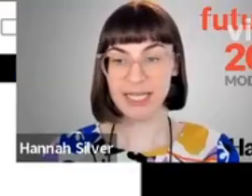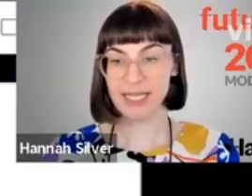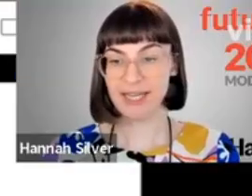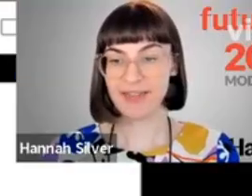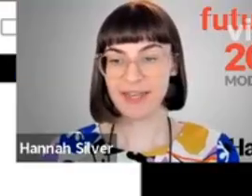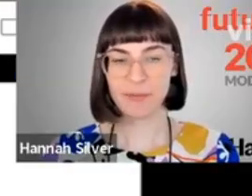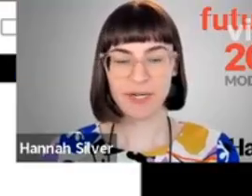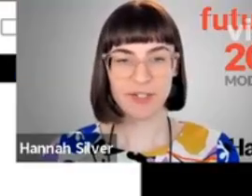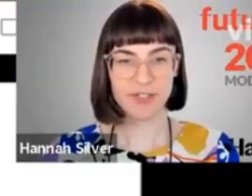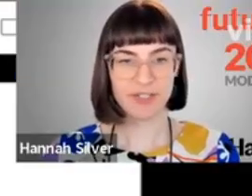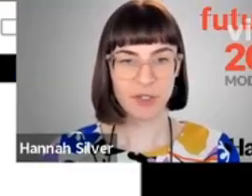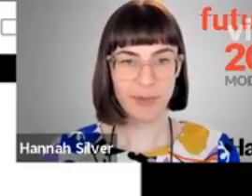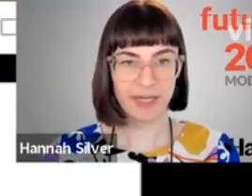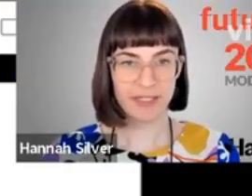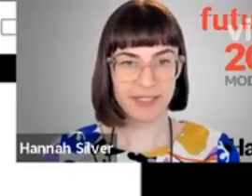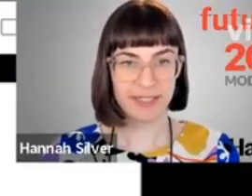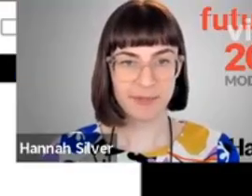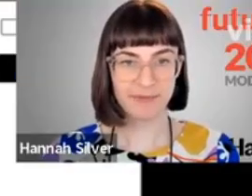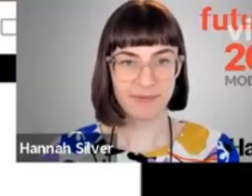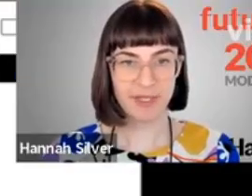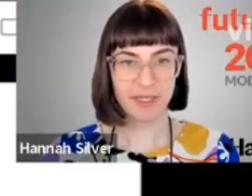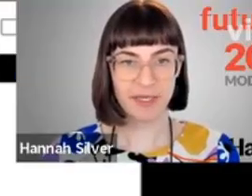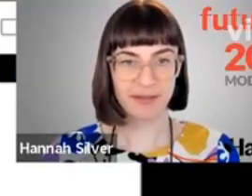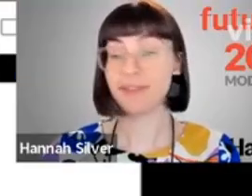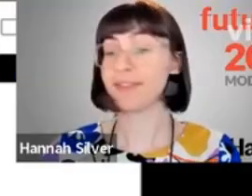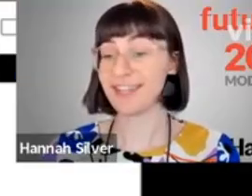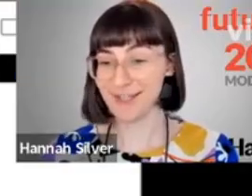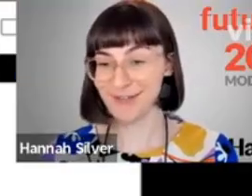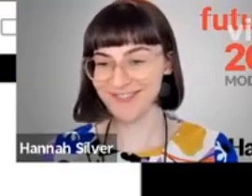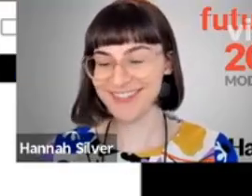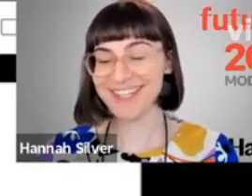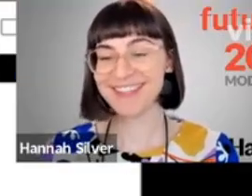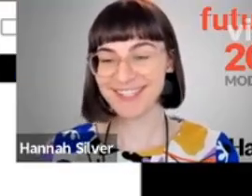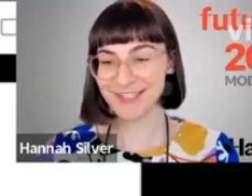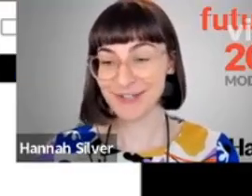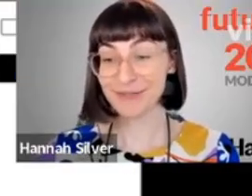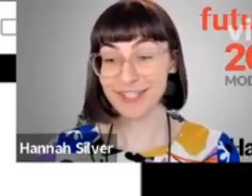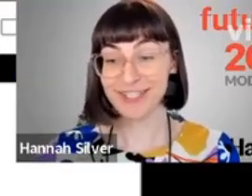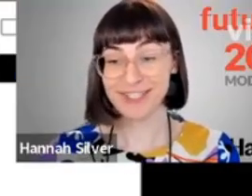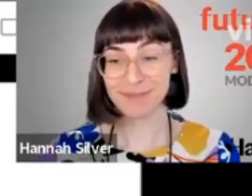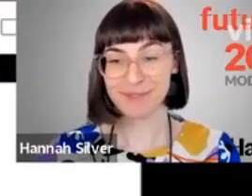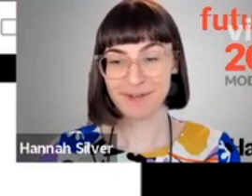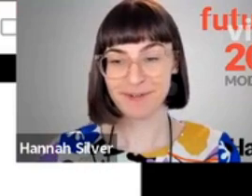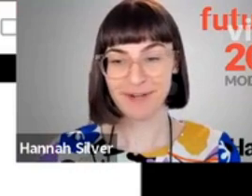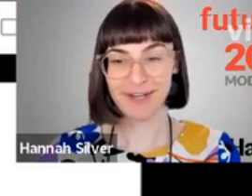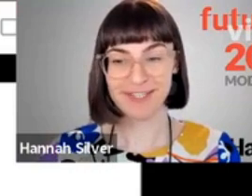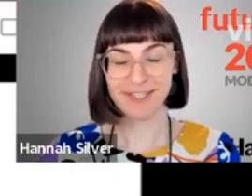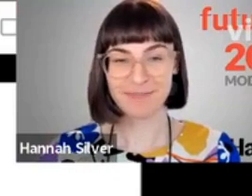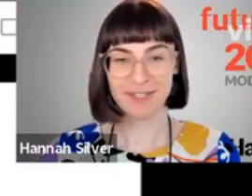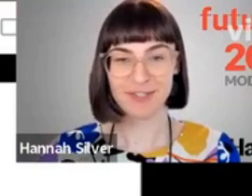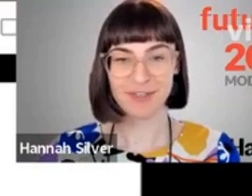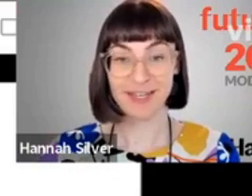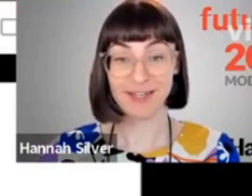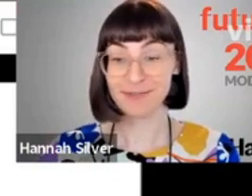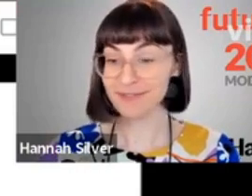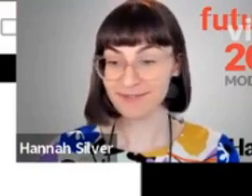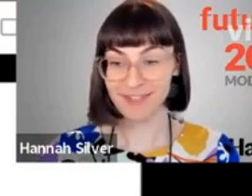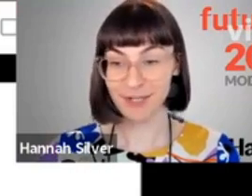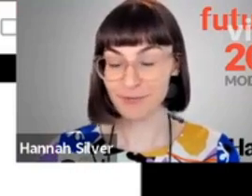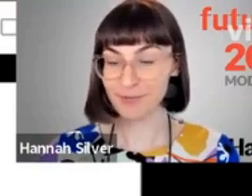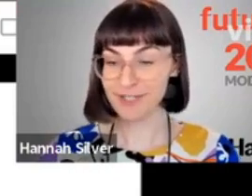Yeah. And then I want to just go back to some of the, thank you. These are all really good tips for us to make sure